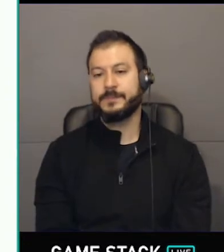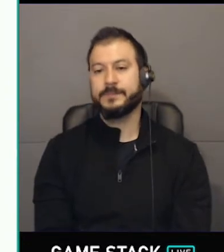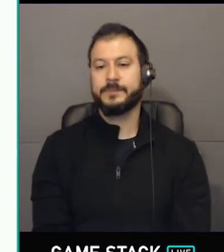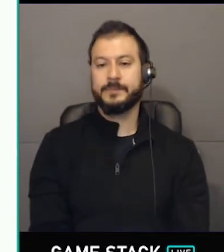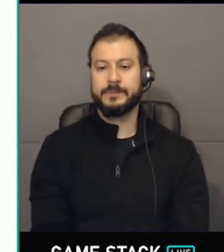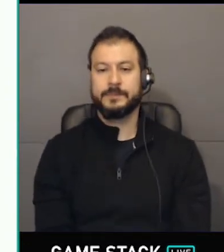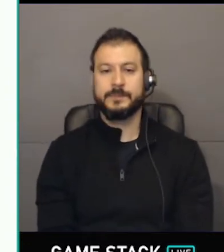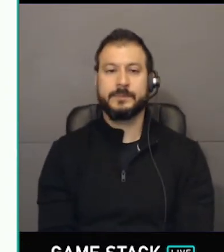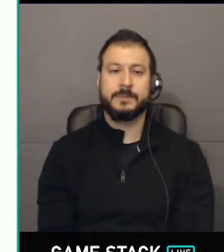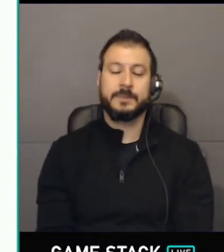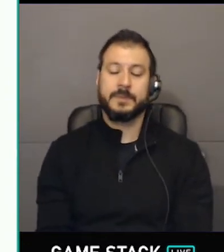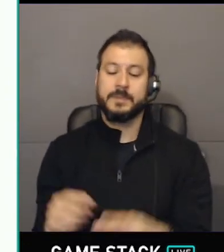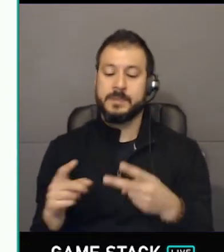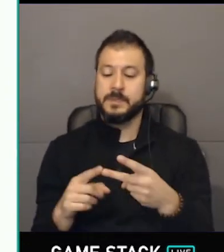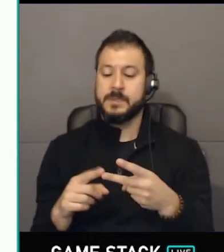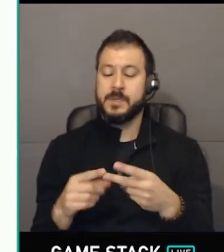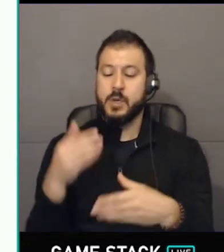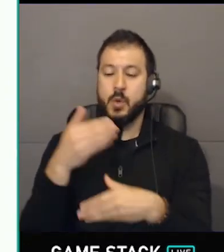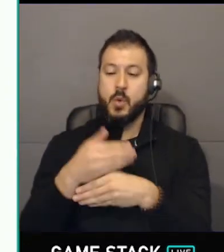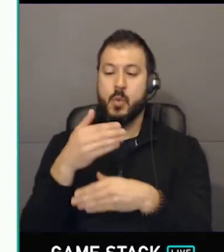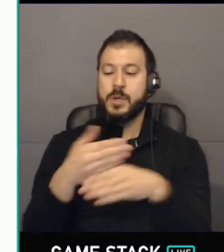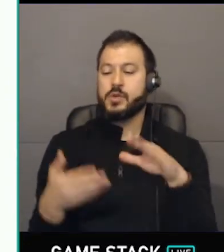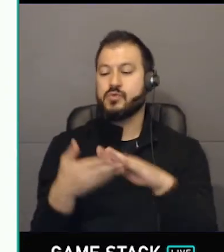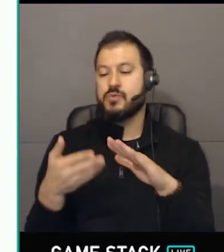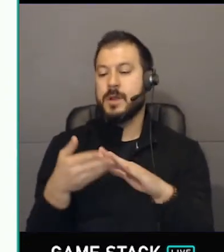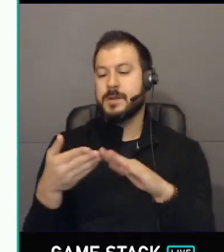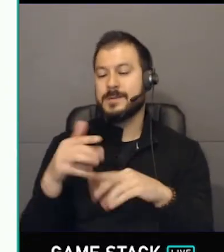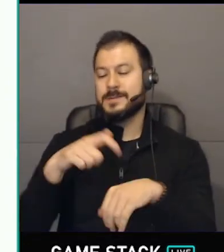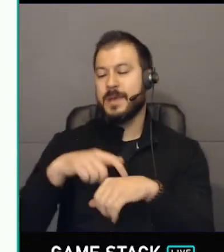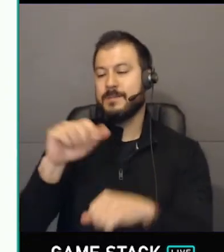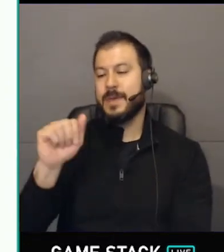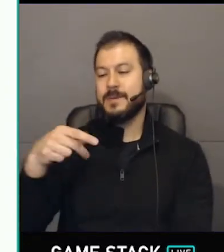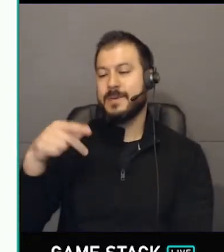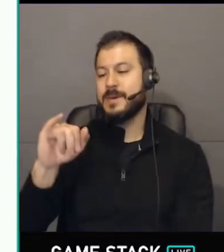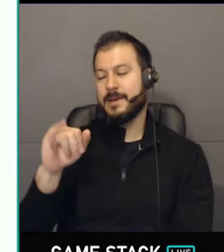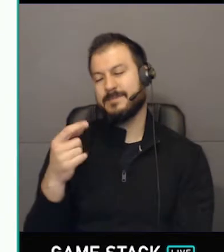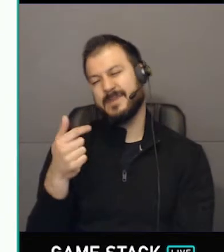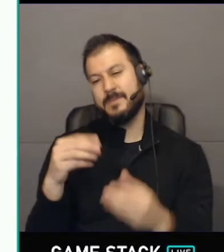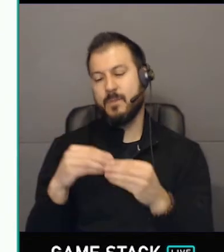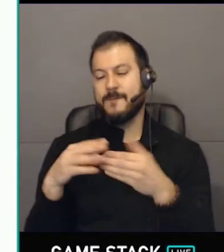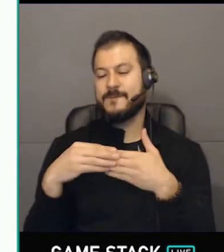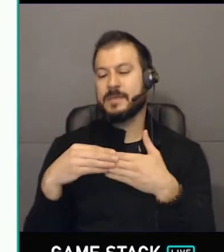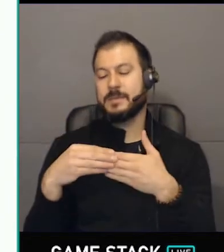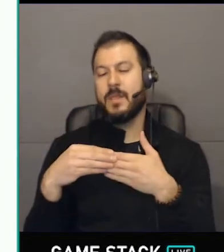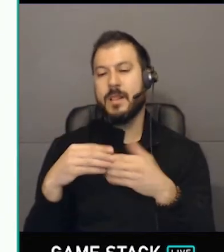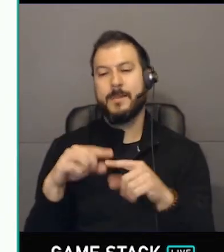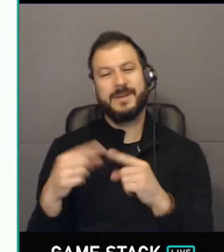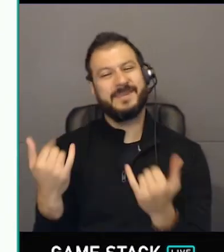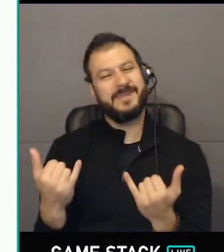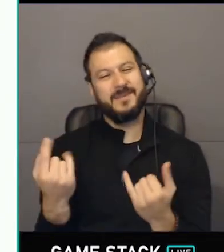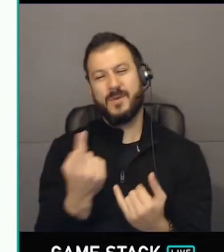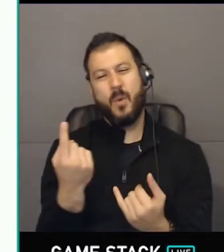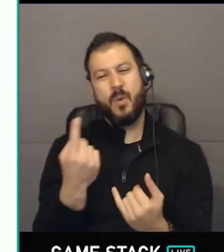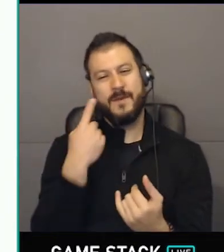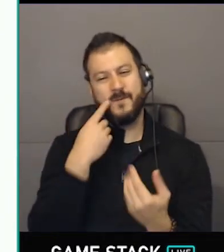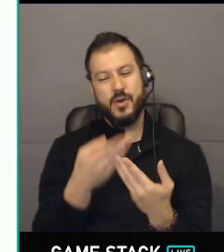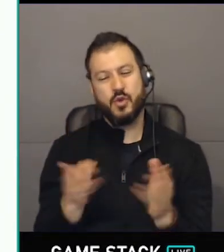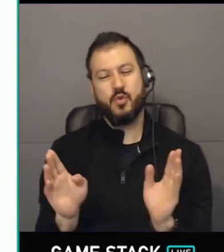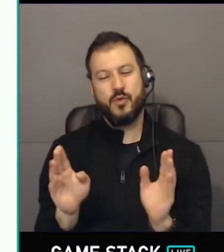The second option is a Windows Runtime API. It's a little more flexible, but today it's only available for universal Windows apps.